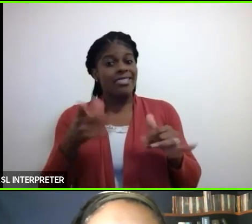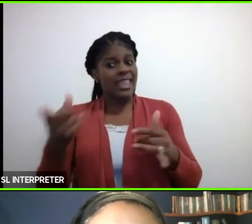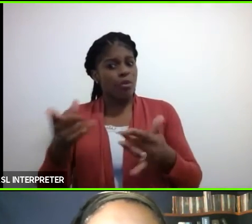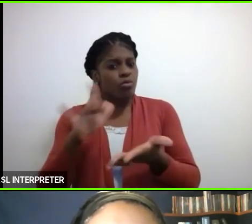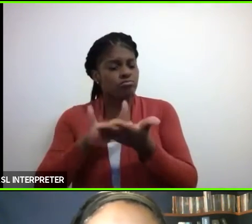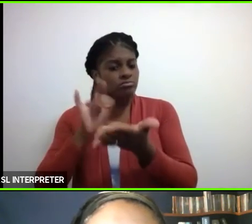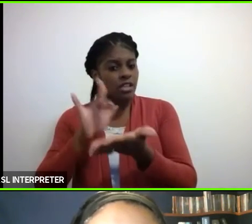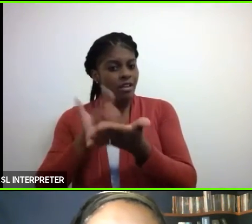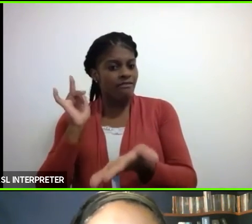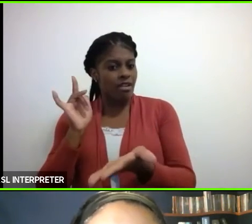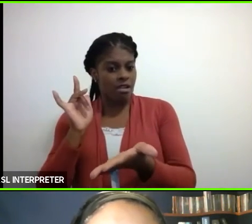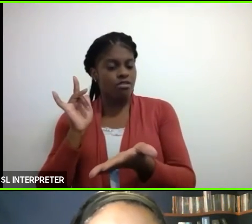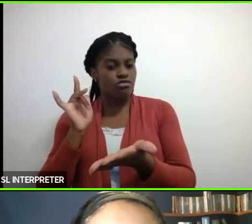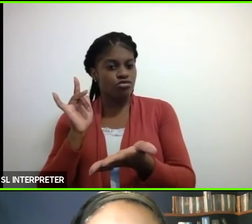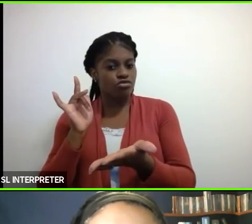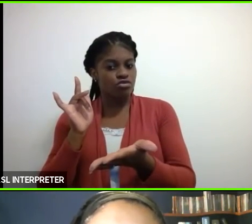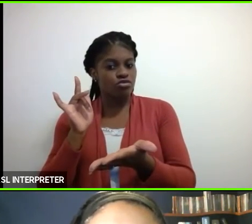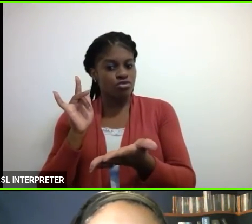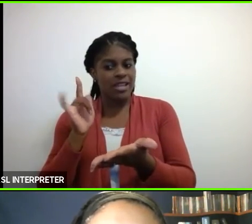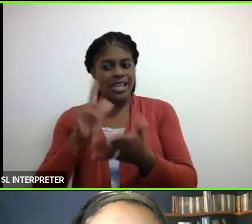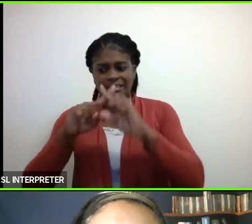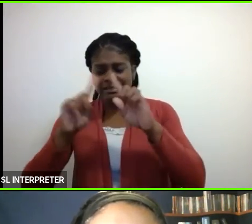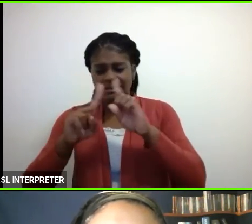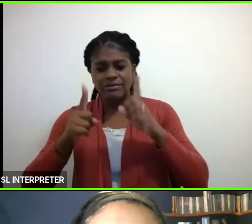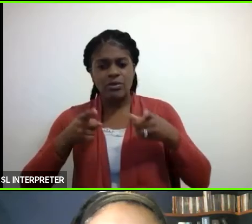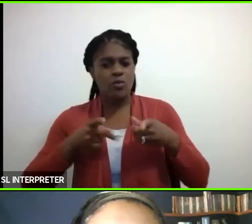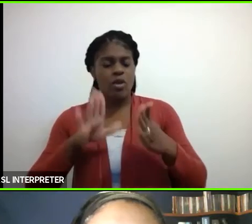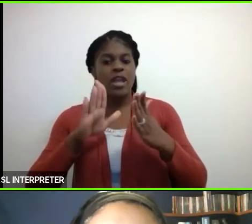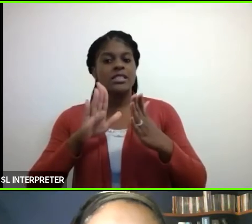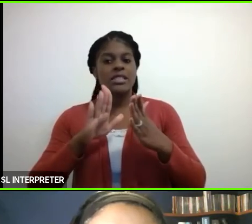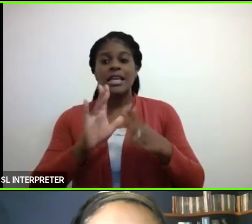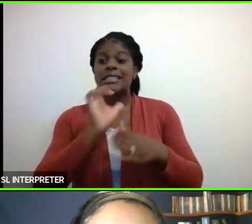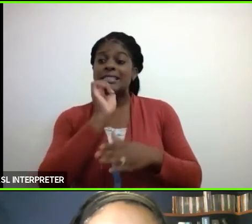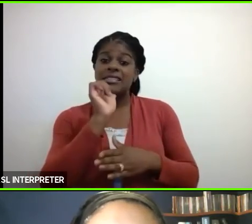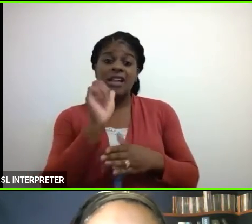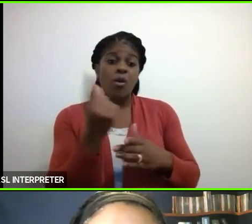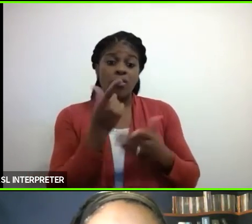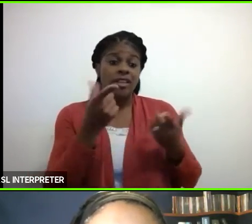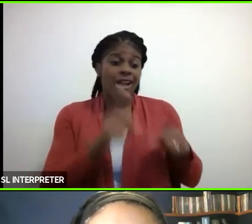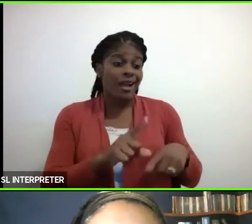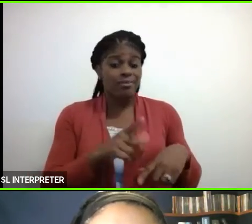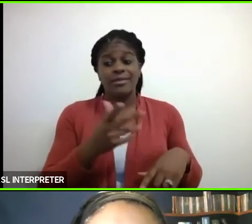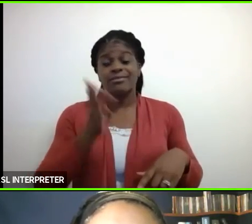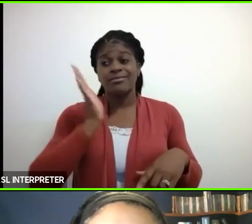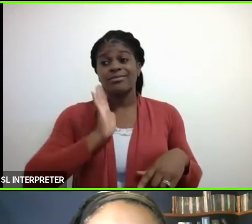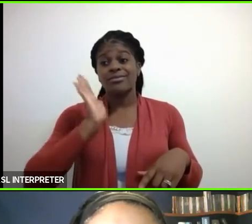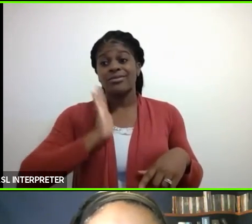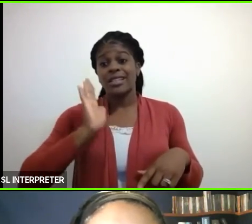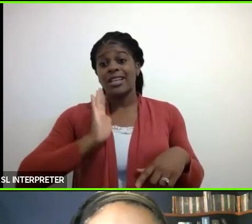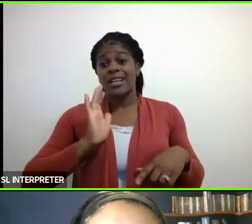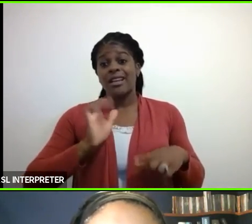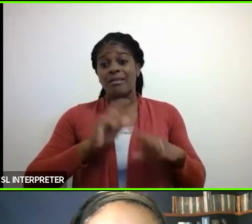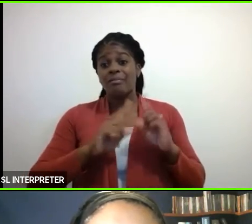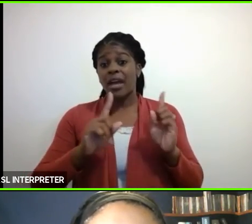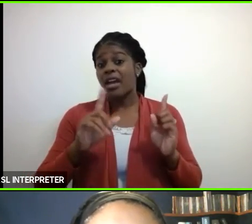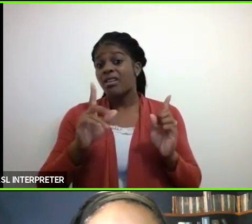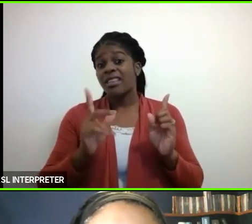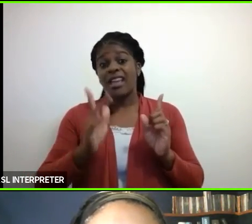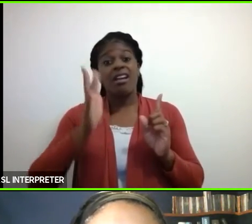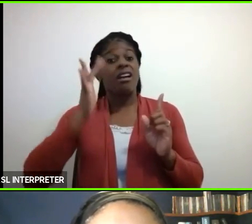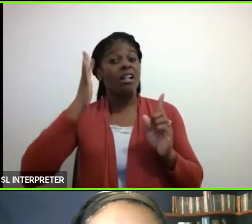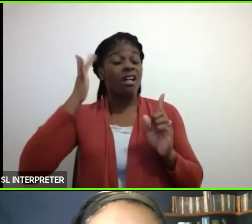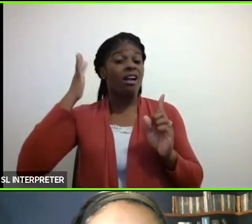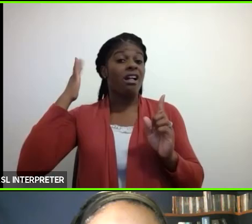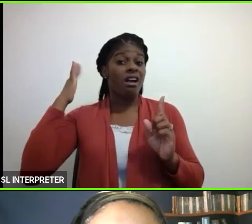in such, I mean, inhumane ways. And this goes on not just as far back as Tuskegee, as Dr. Barrett talked about, you know, we're talking about like the